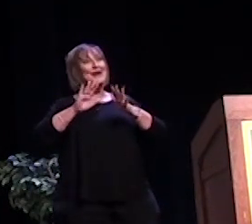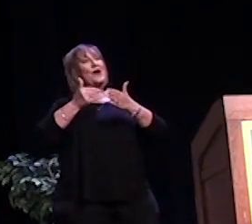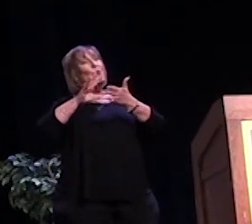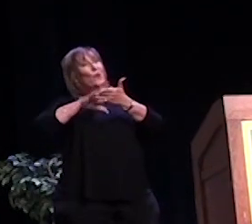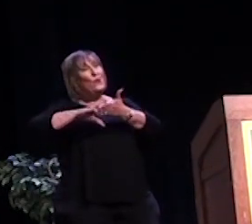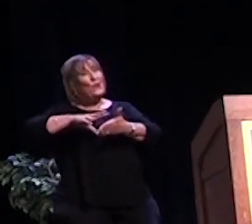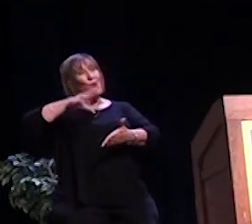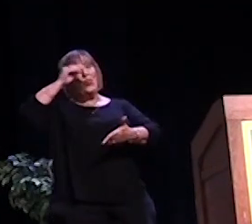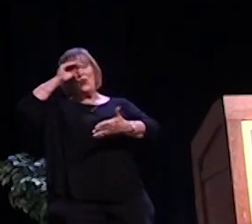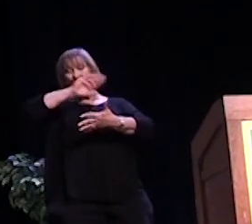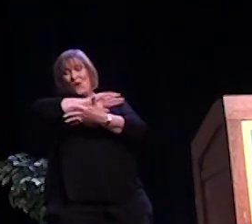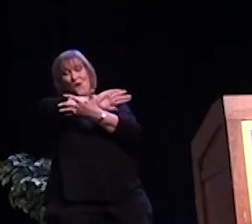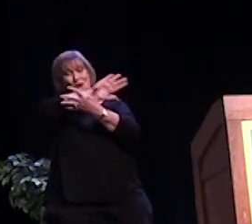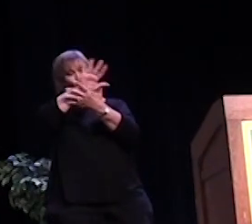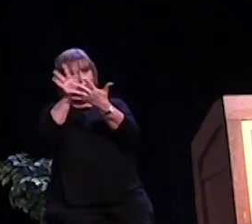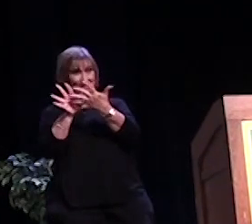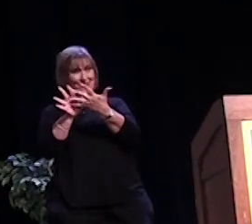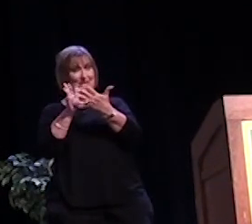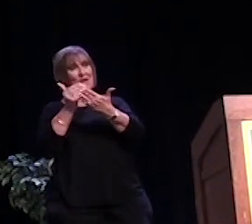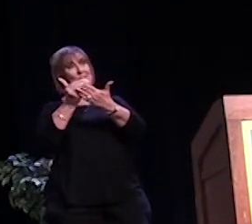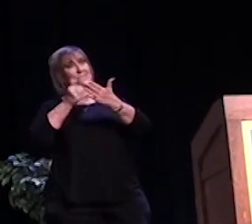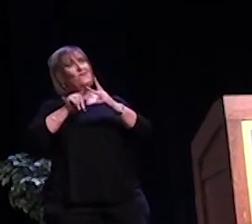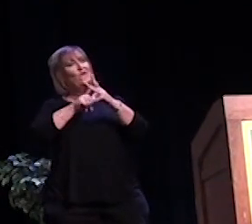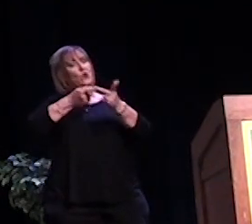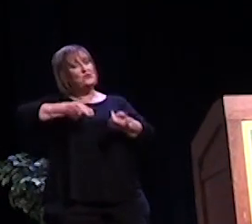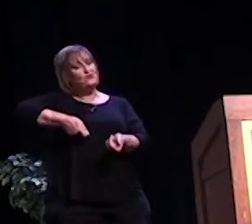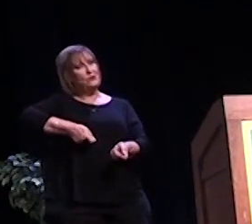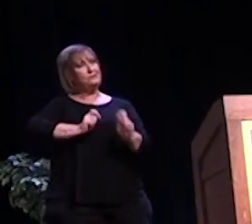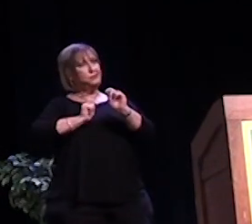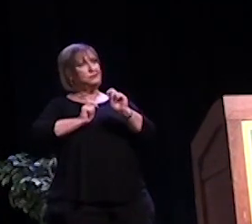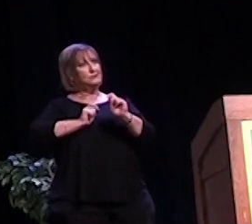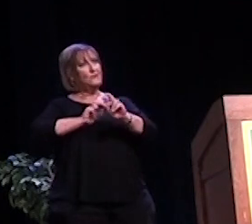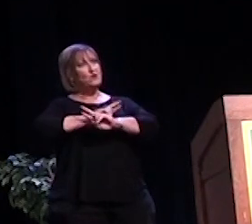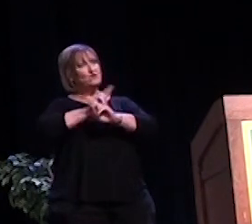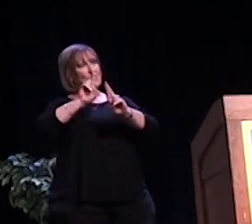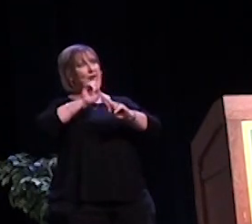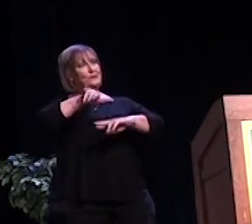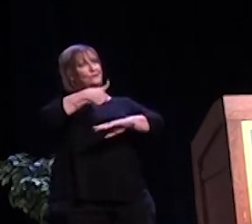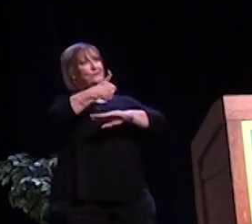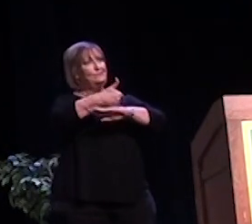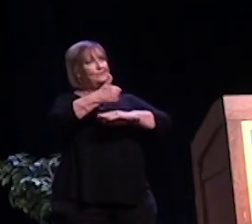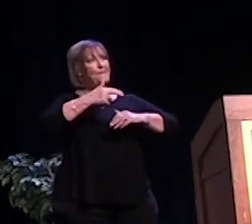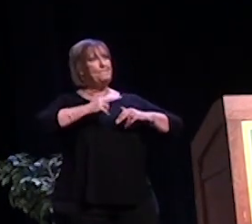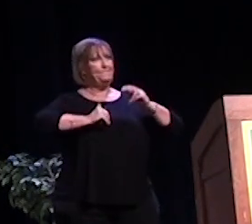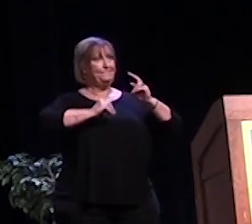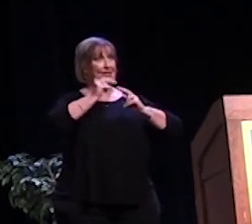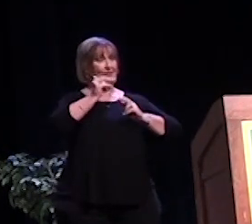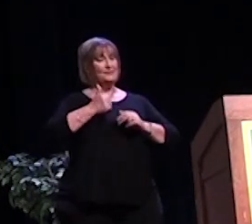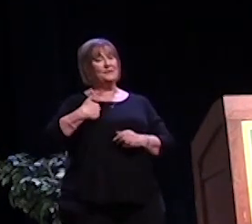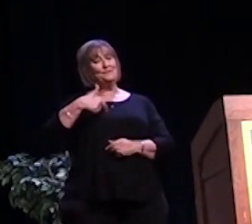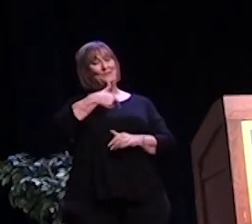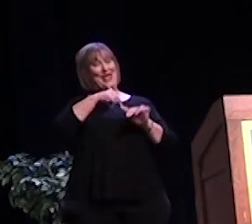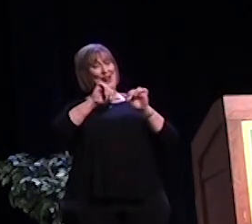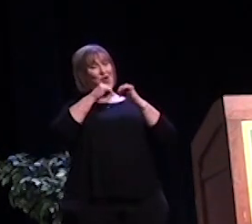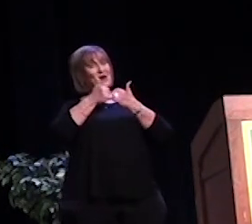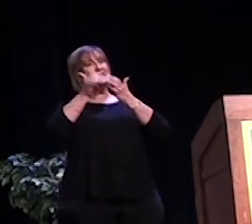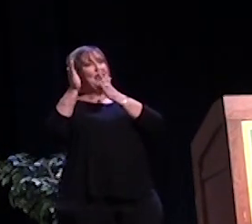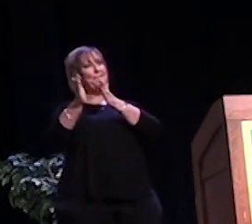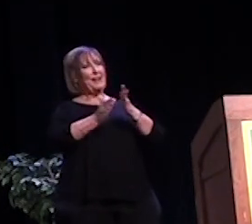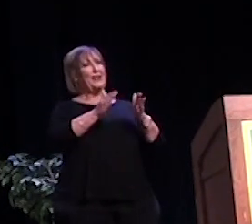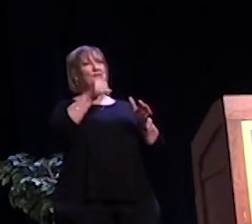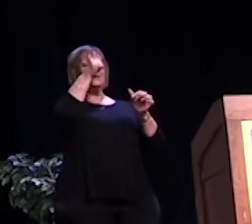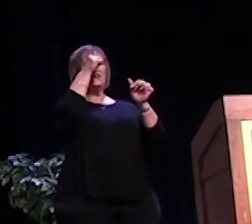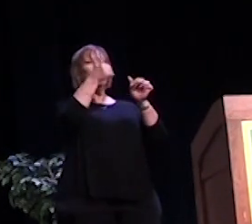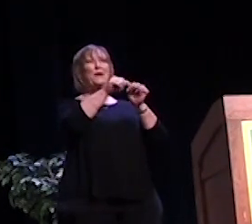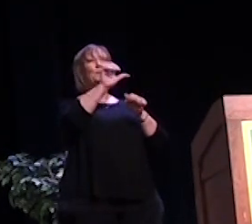ground. But I also believe that as a community we have a plan. Right? So we talked about the SHIP.